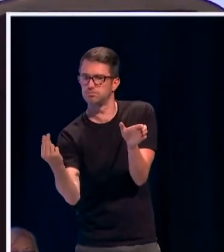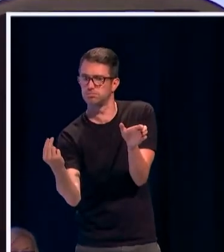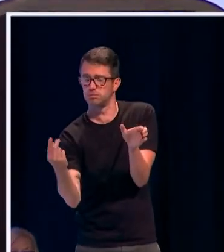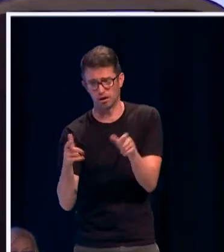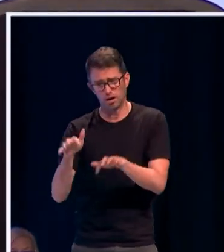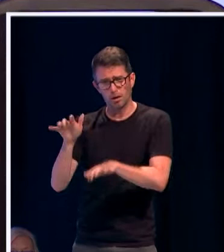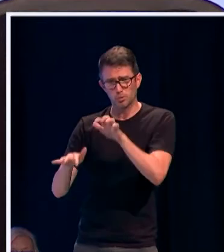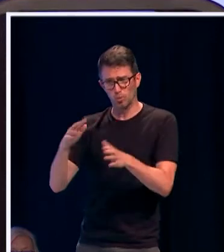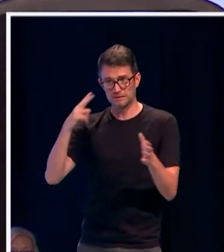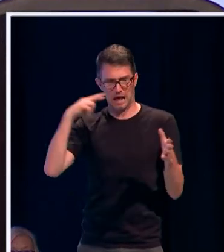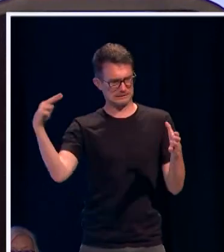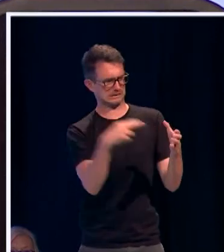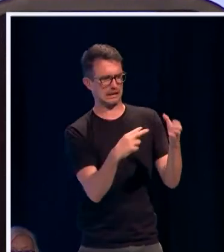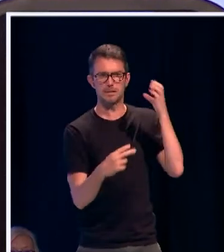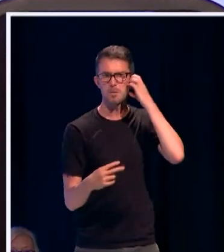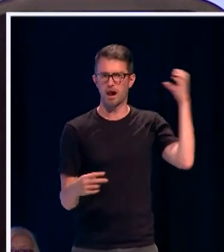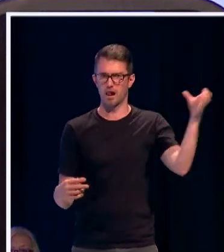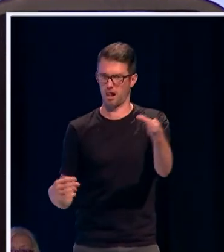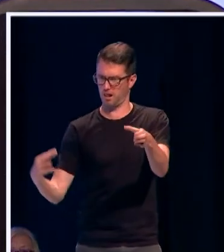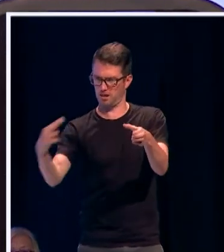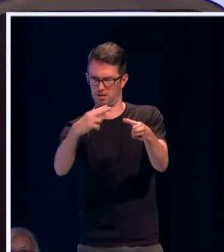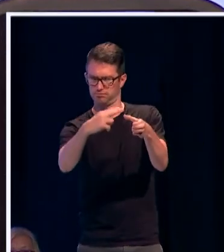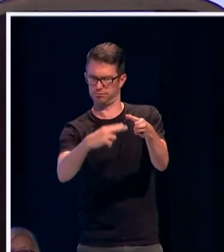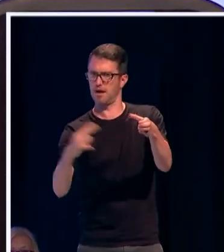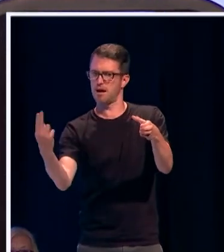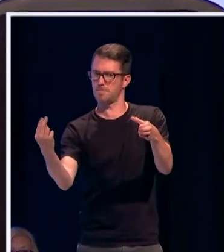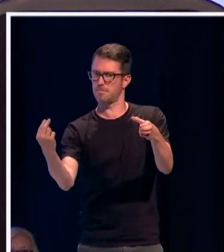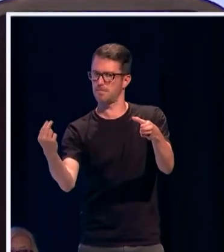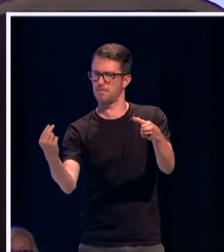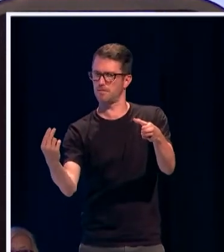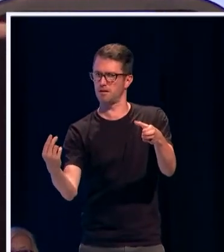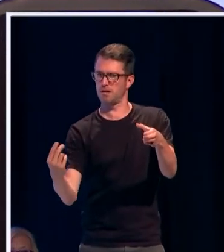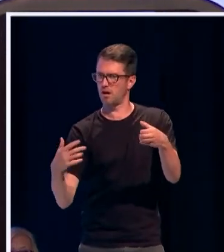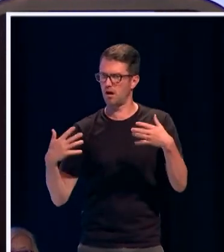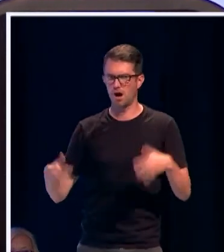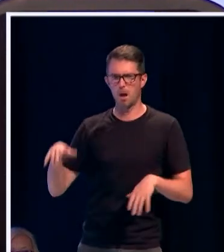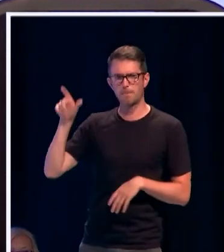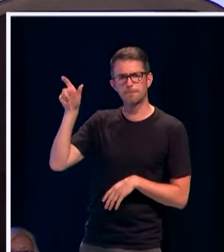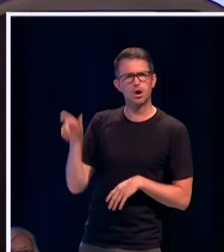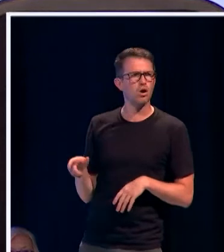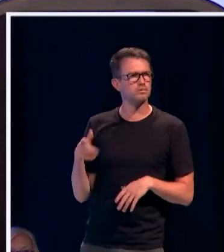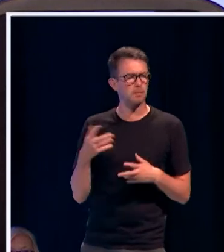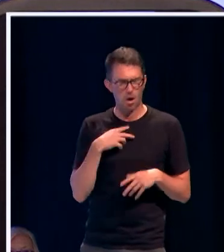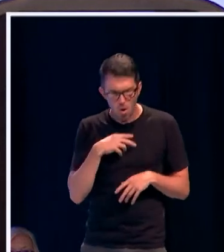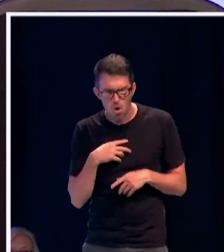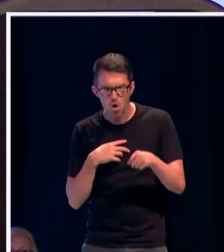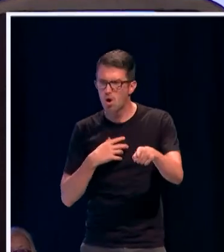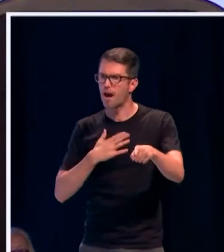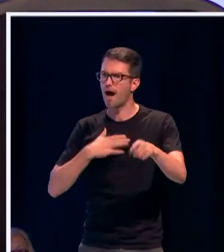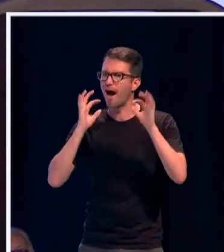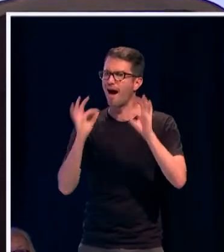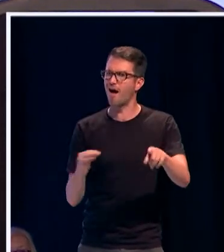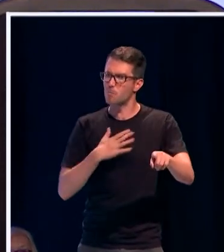voice and say, yeah, I want to make that product do that for me. So there's two angles there. There's the general